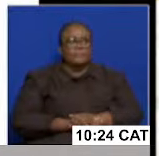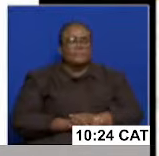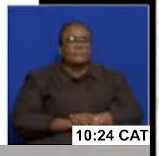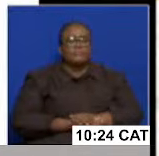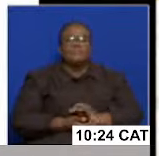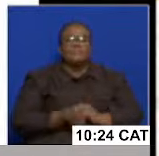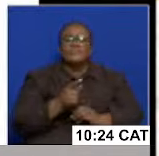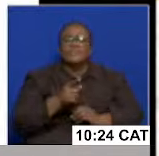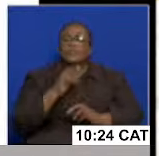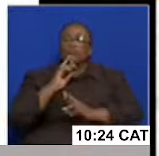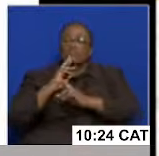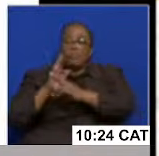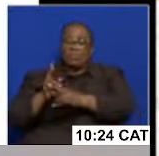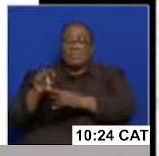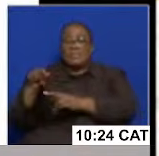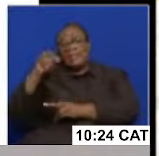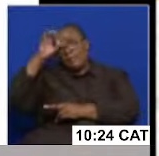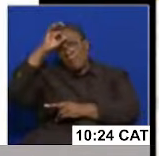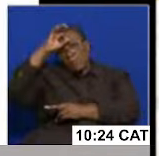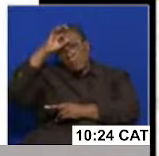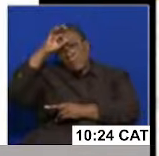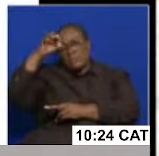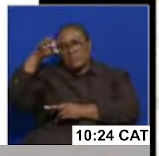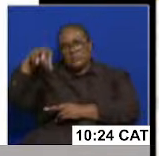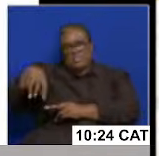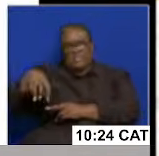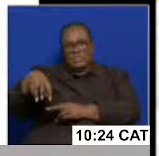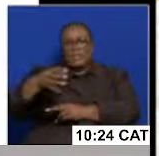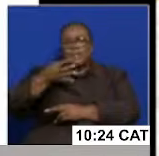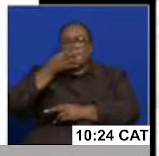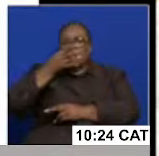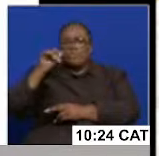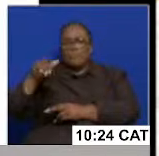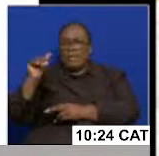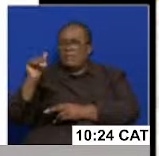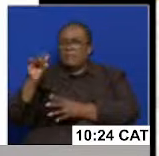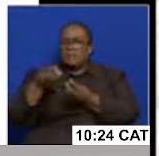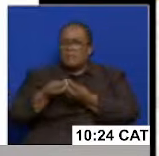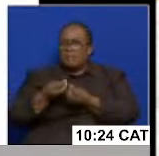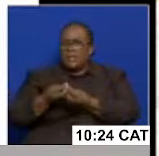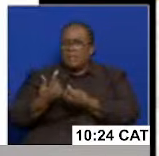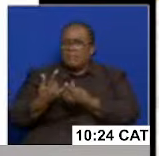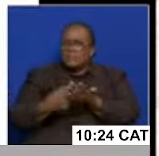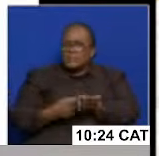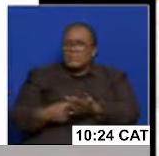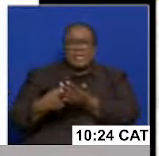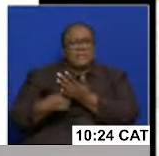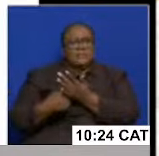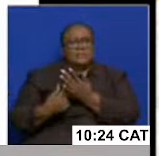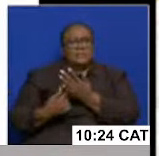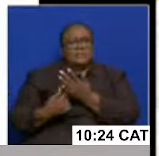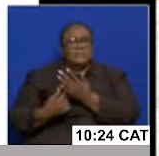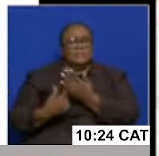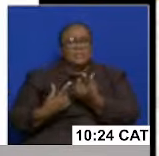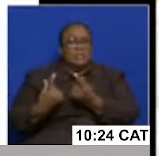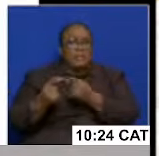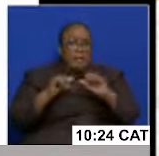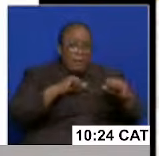station in Rosebank, was that something that had been discussed and agreed upon at the meeting at Nando's that morning?